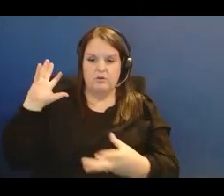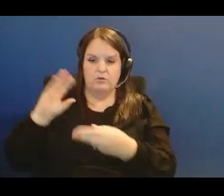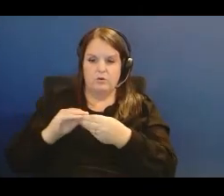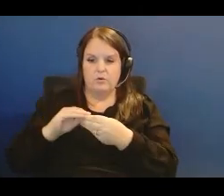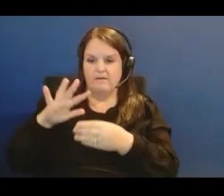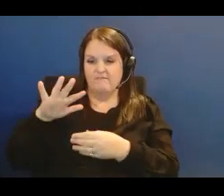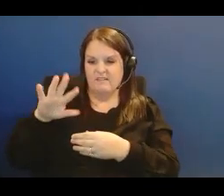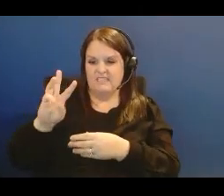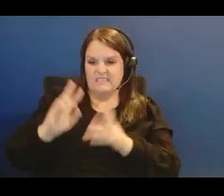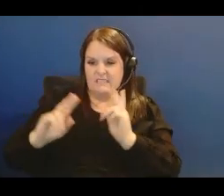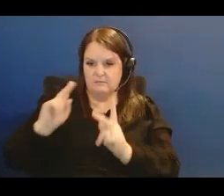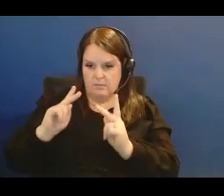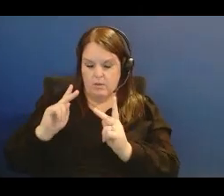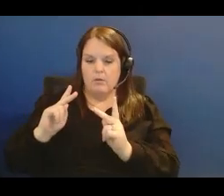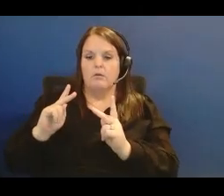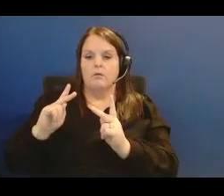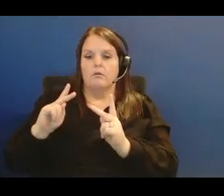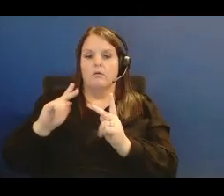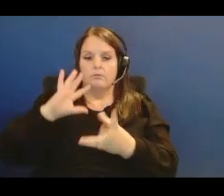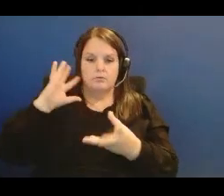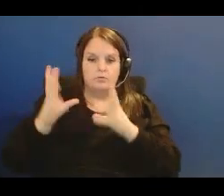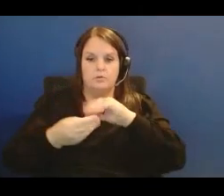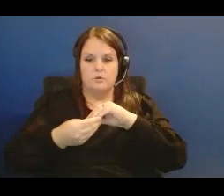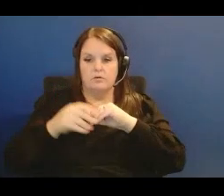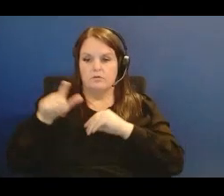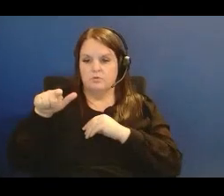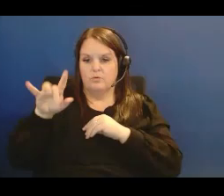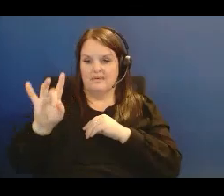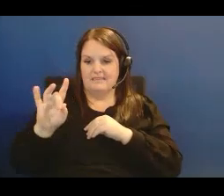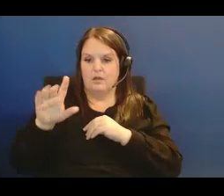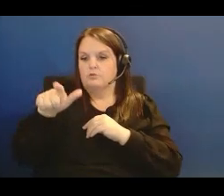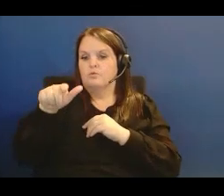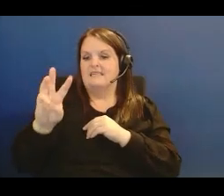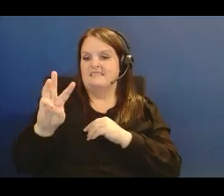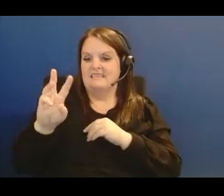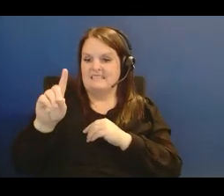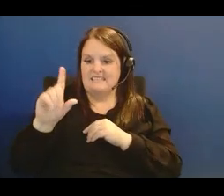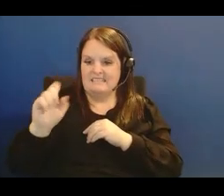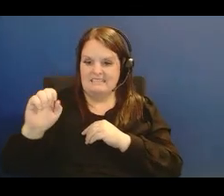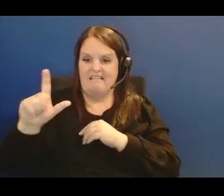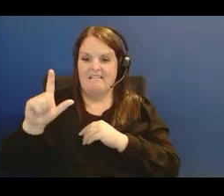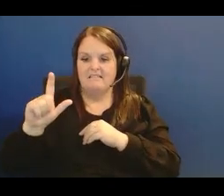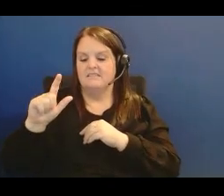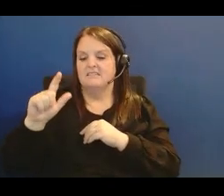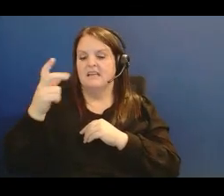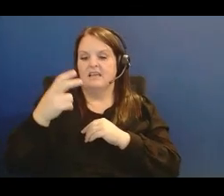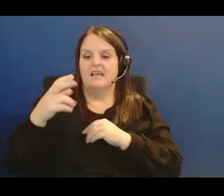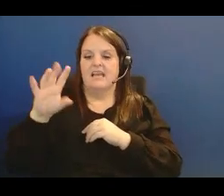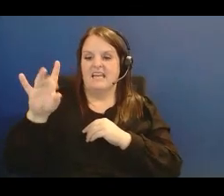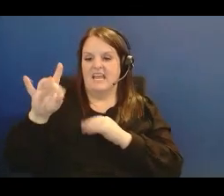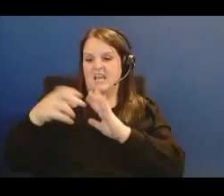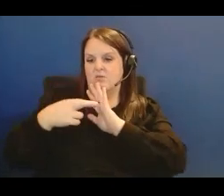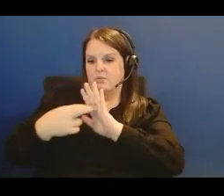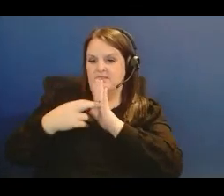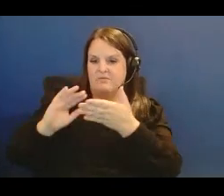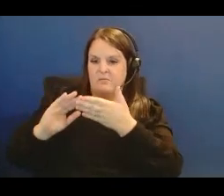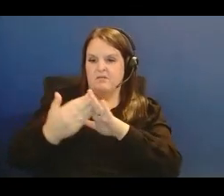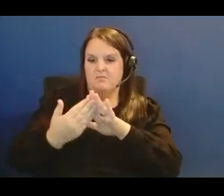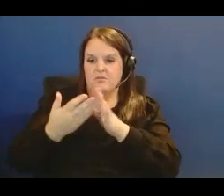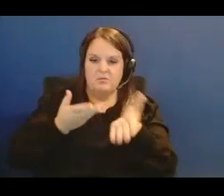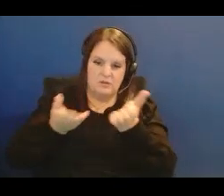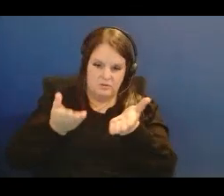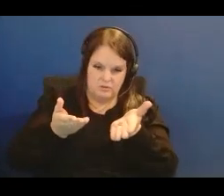56 individuals comprised of 26 DILs, and then 8 representatives from the community who